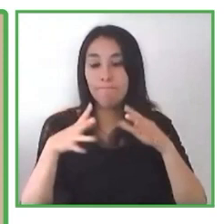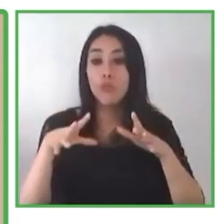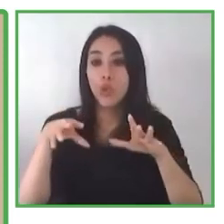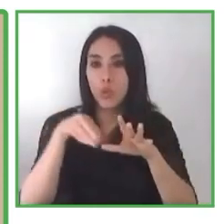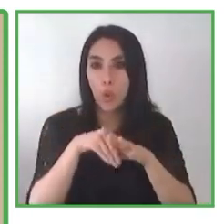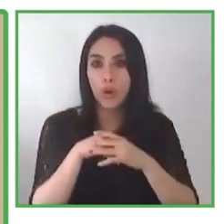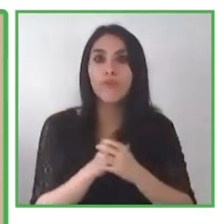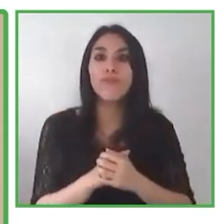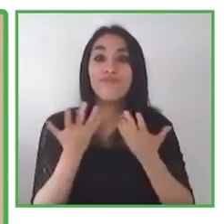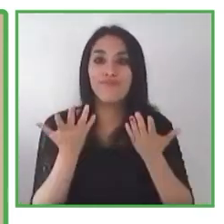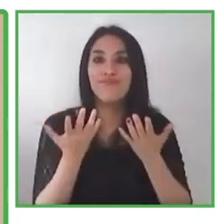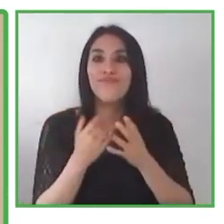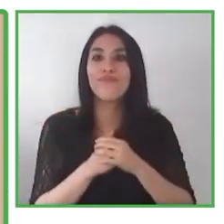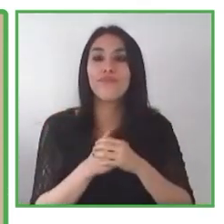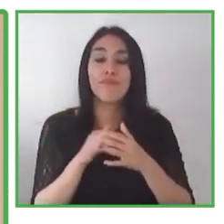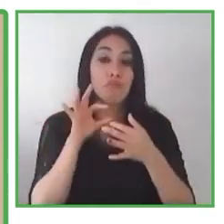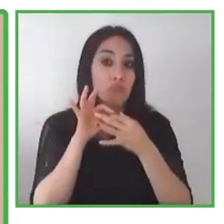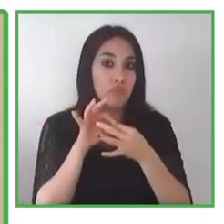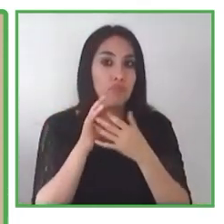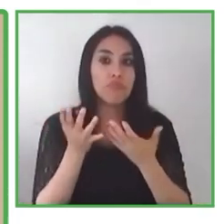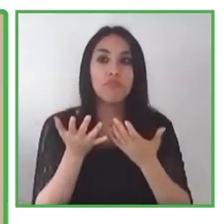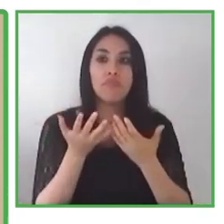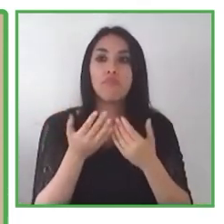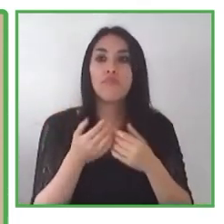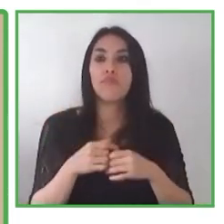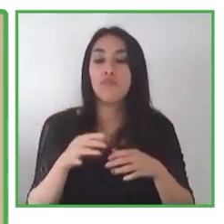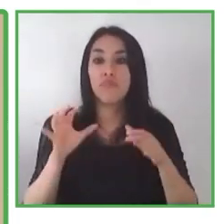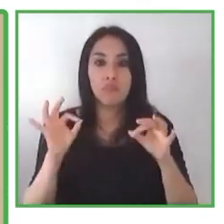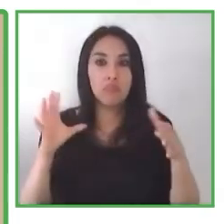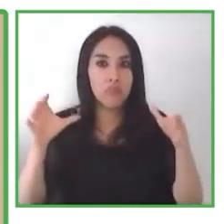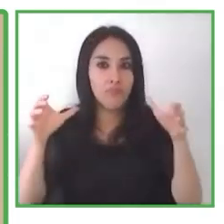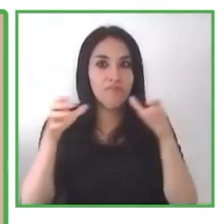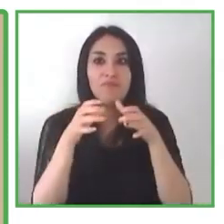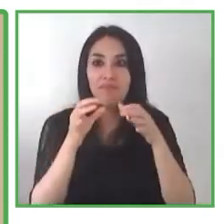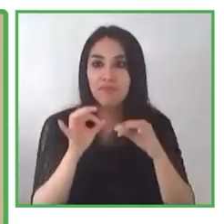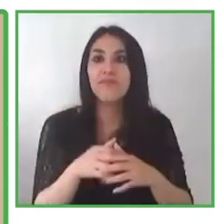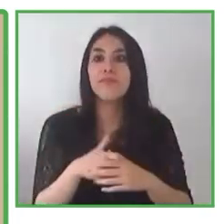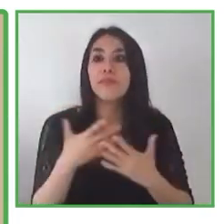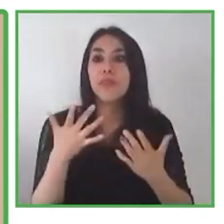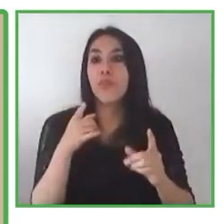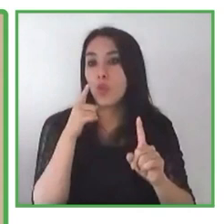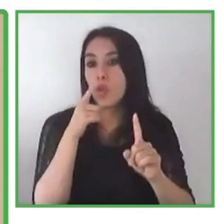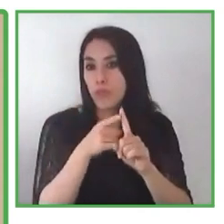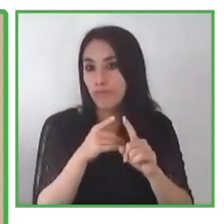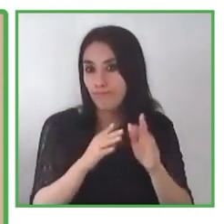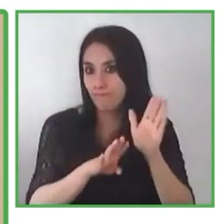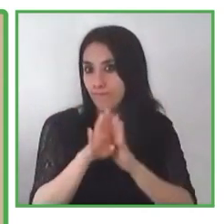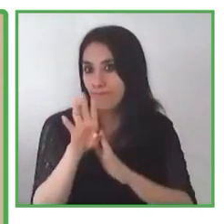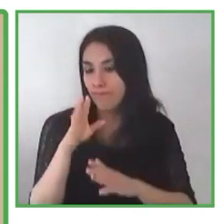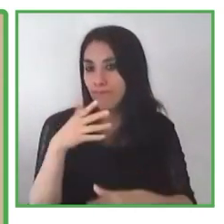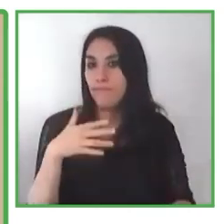These alliances have the sustainable development objective number 4.